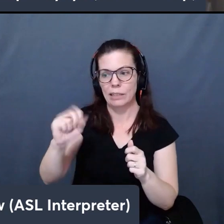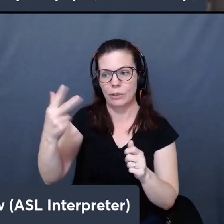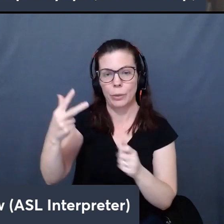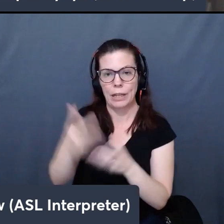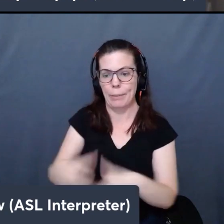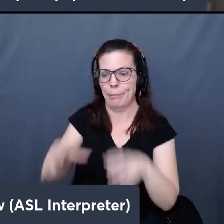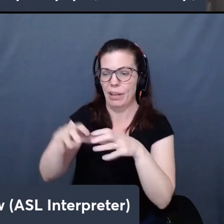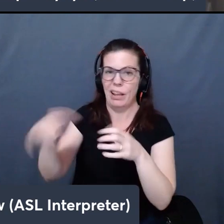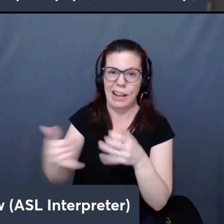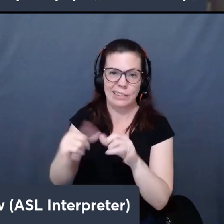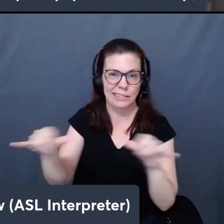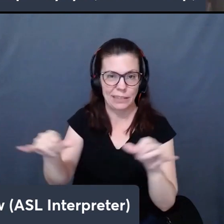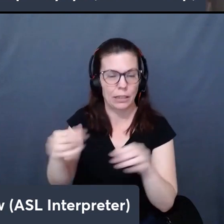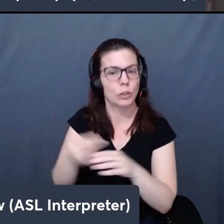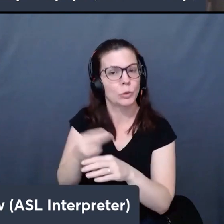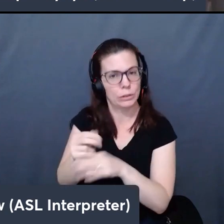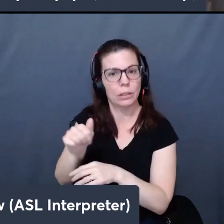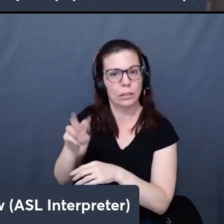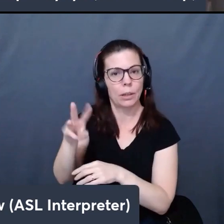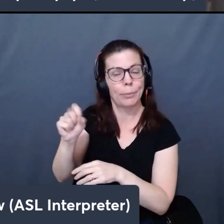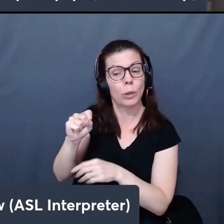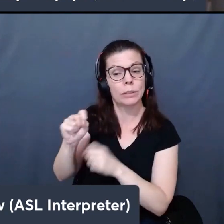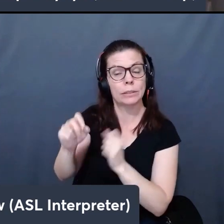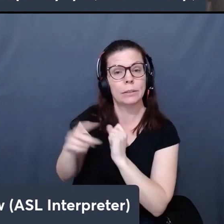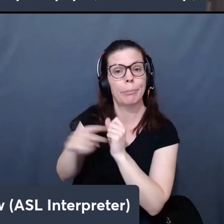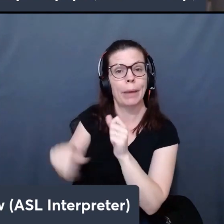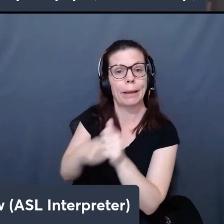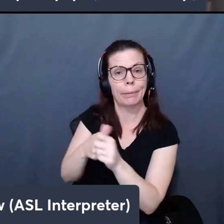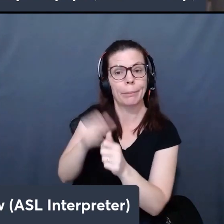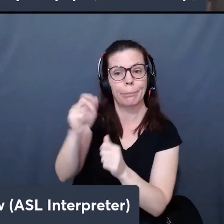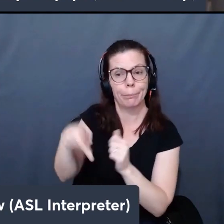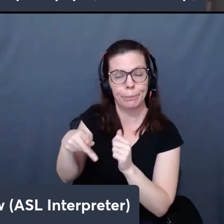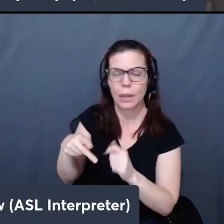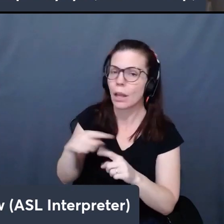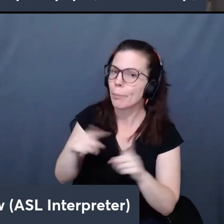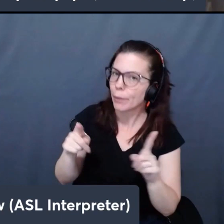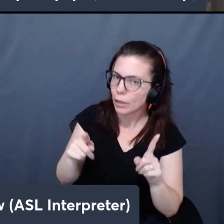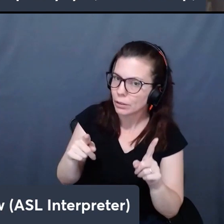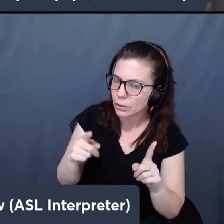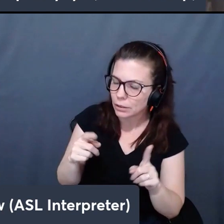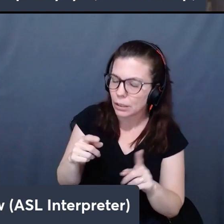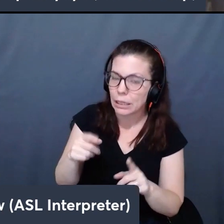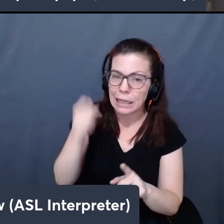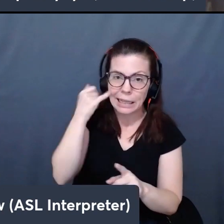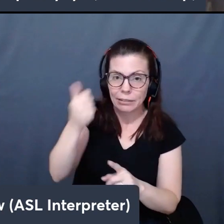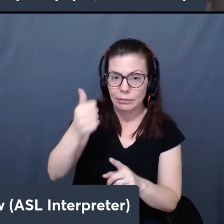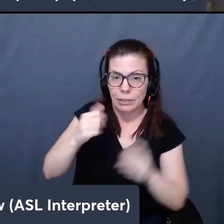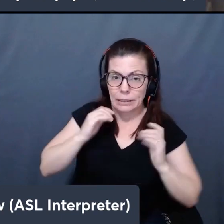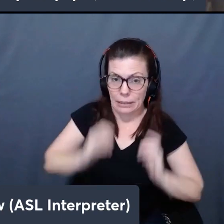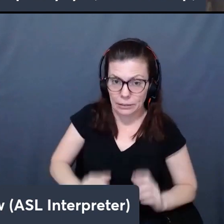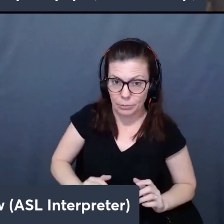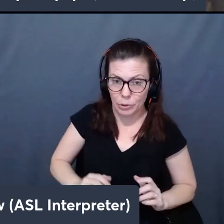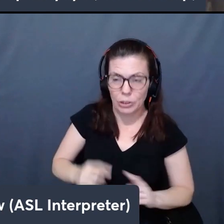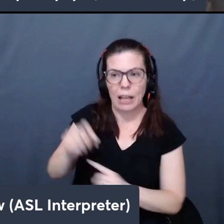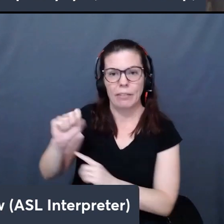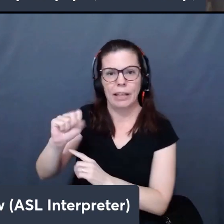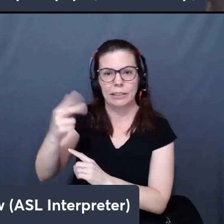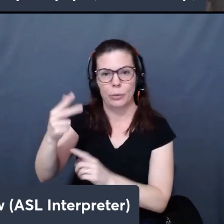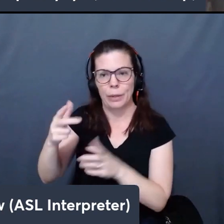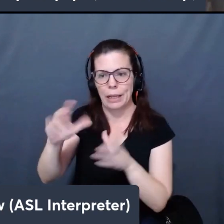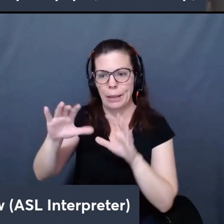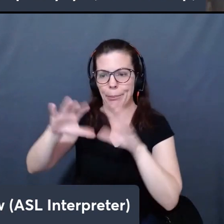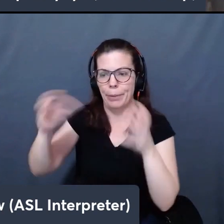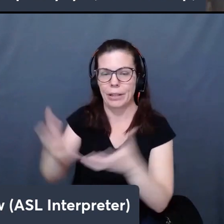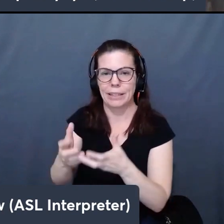size using AWS backup. But having said that, if you are a customer who has a S3 bucket that is larger